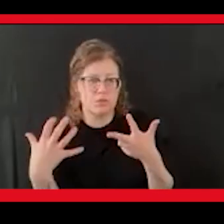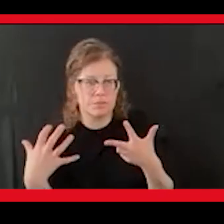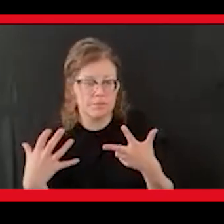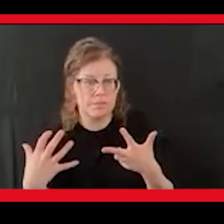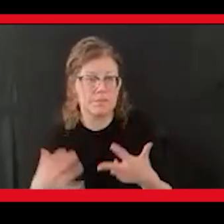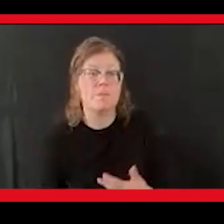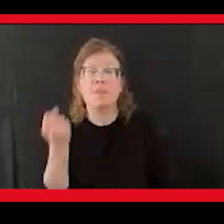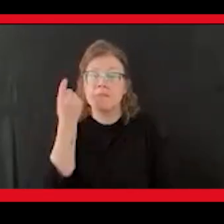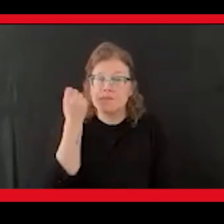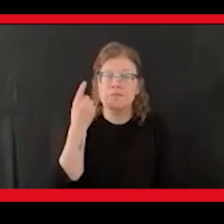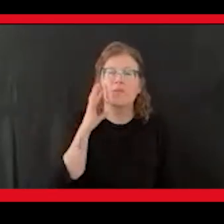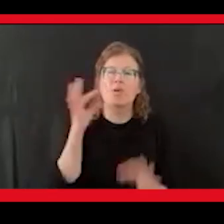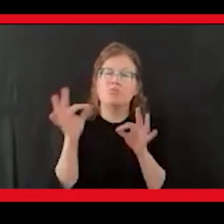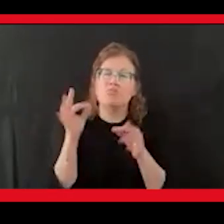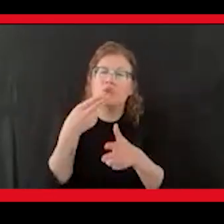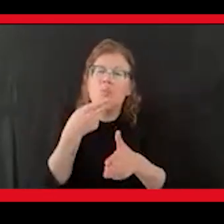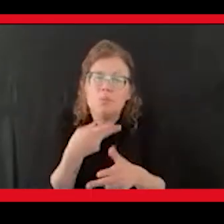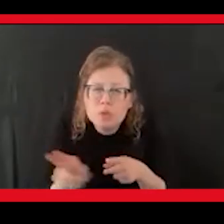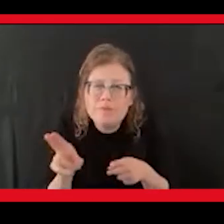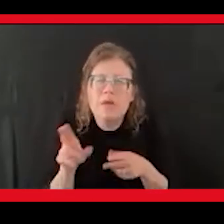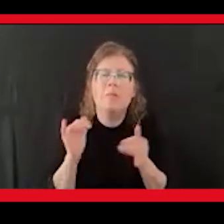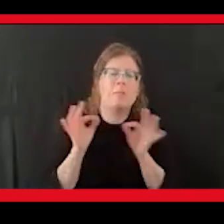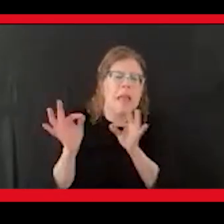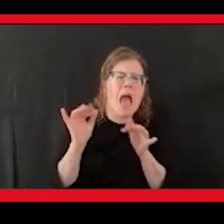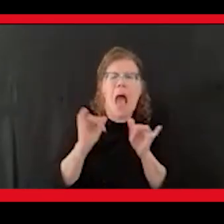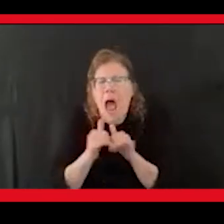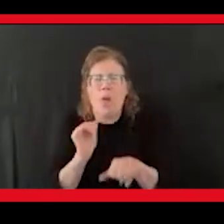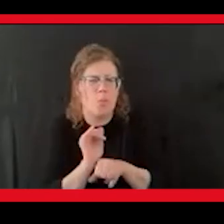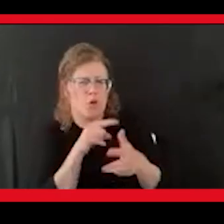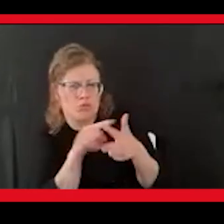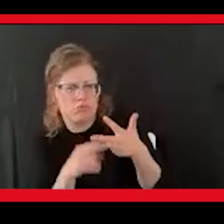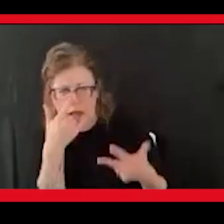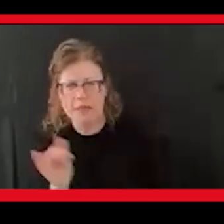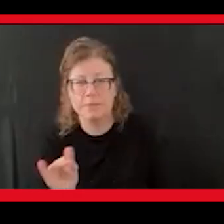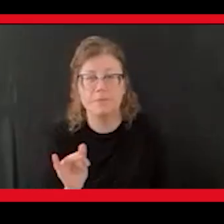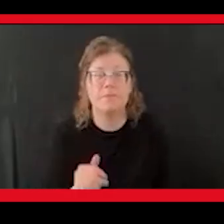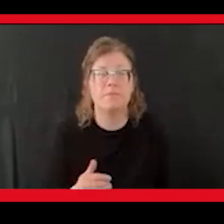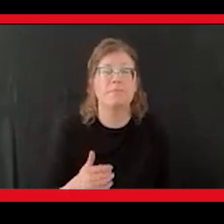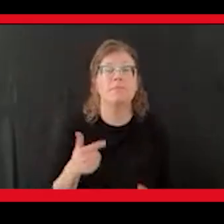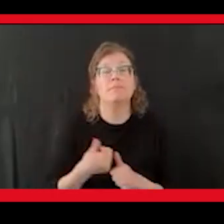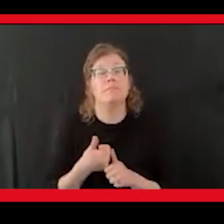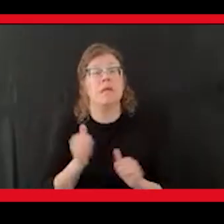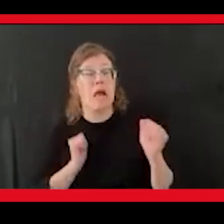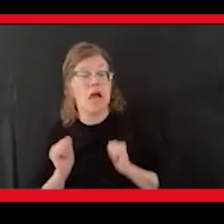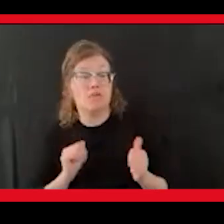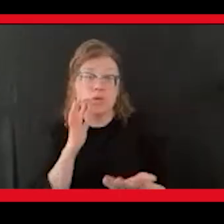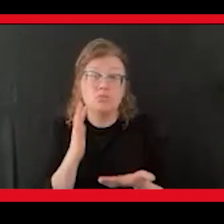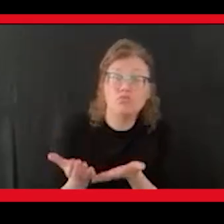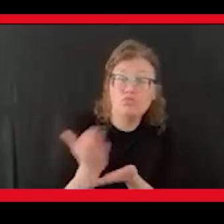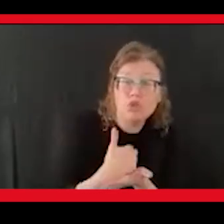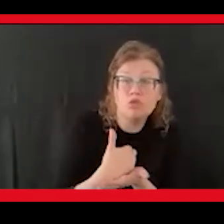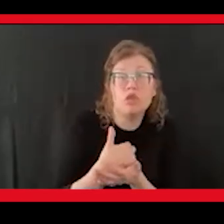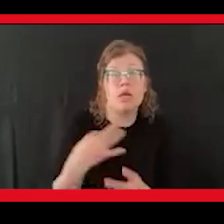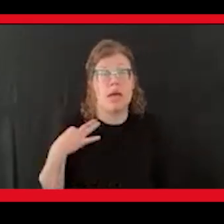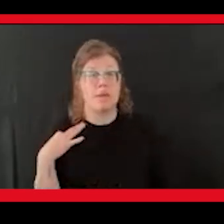process. Assessors will review applications and rate the level to which they agree or disagree